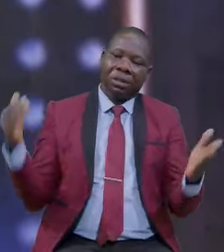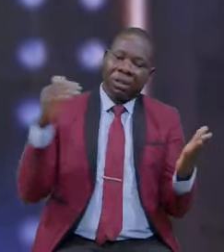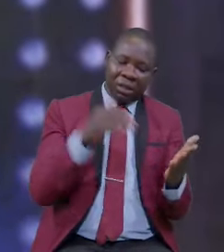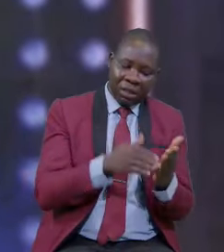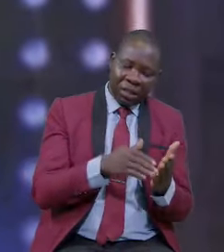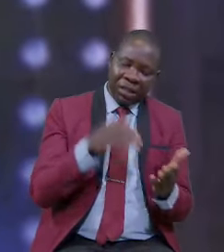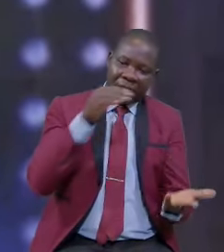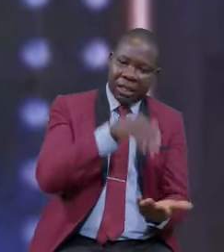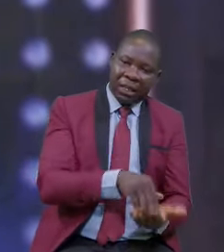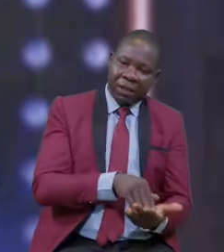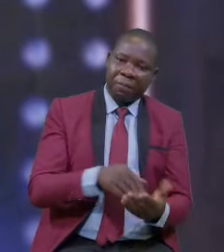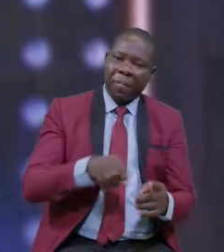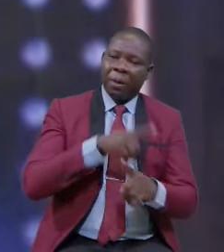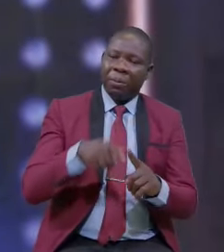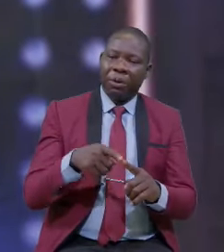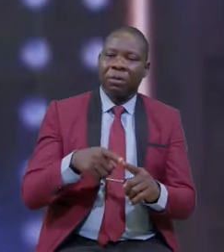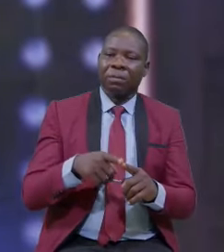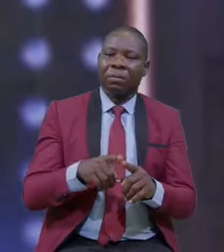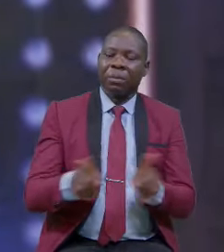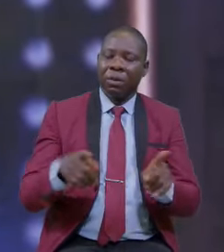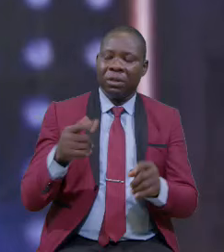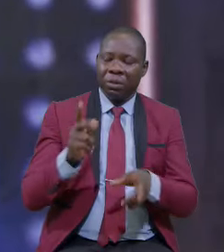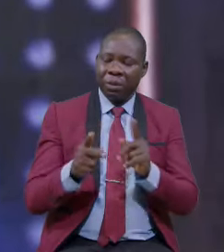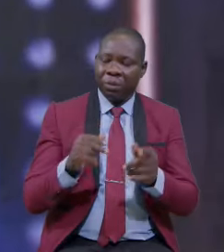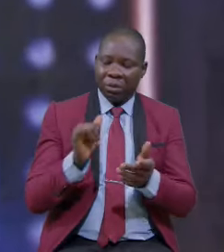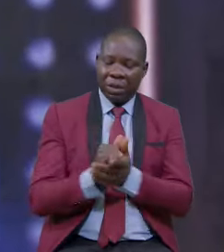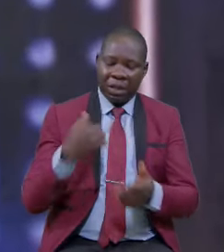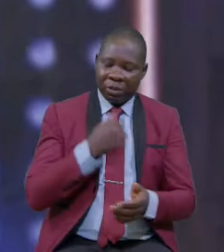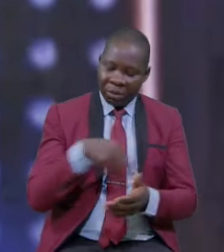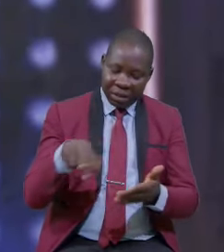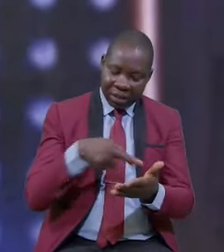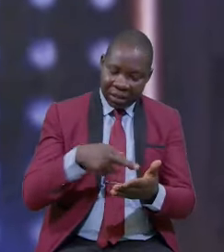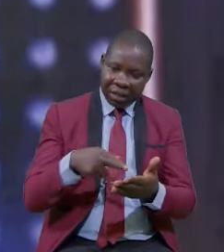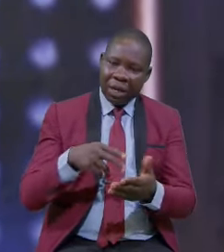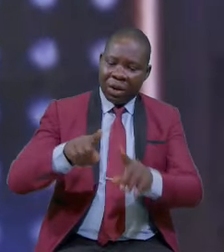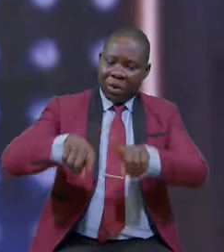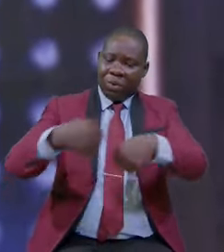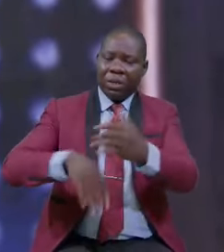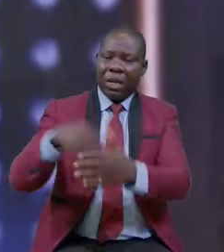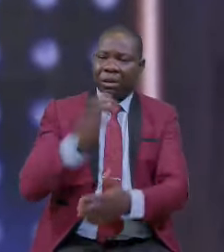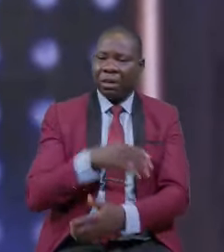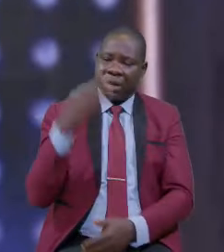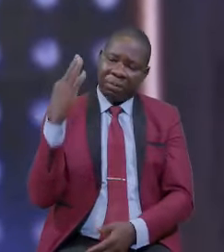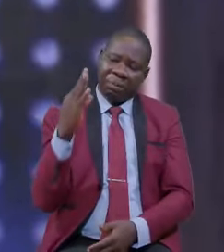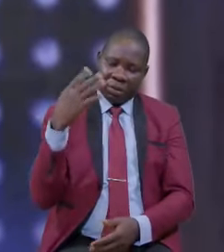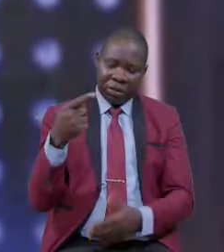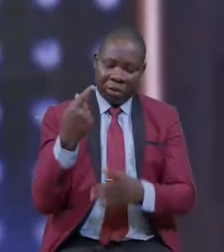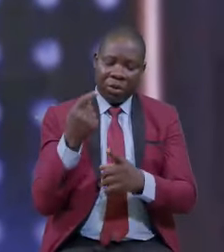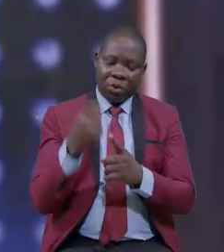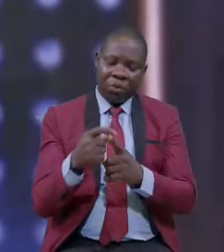they went forth and they preached the word as it was given to them. No modification,